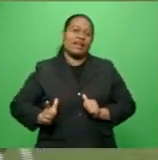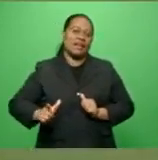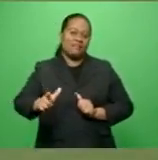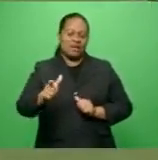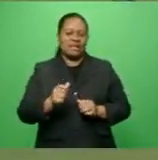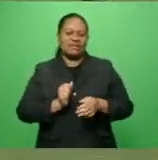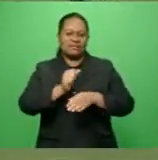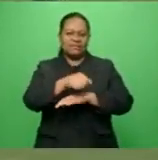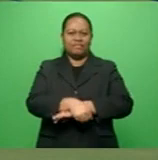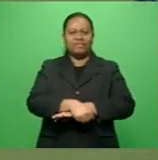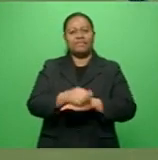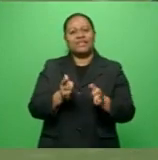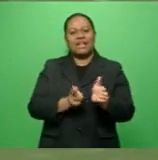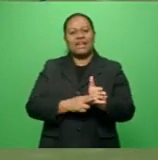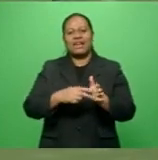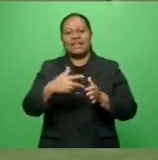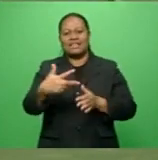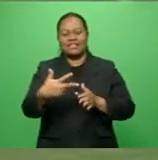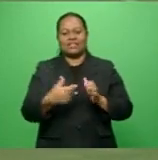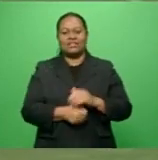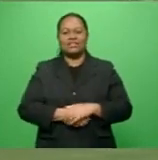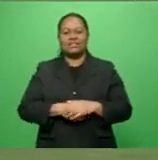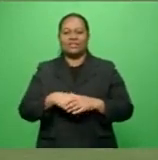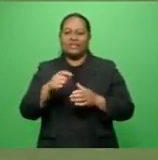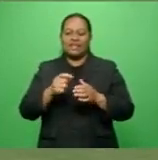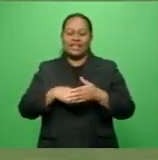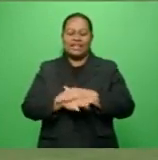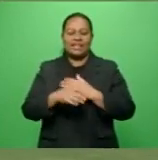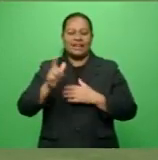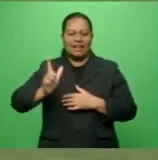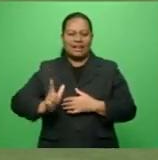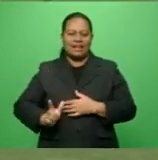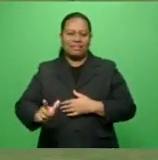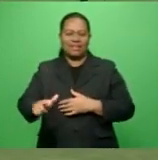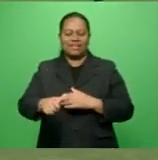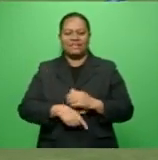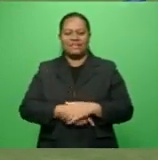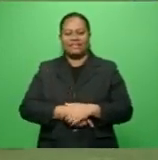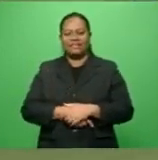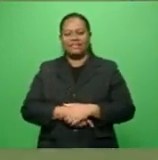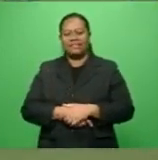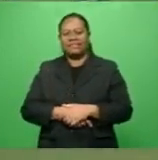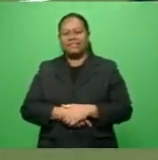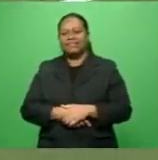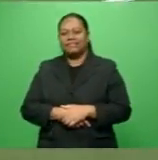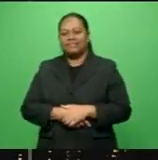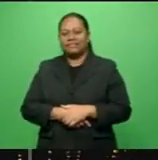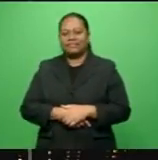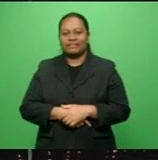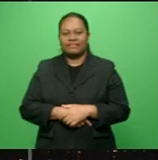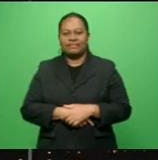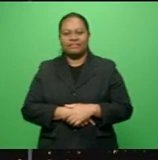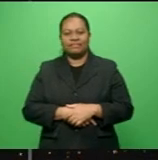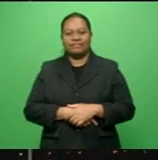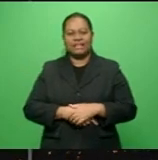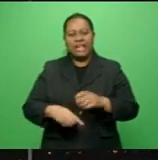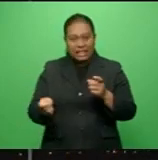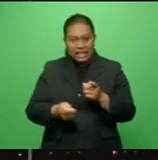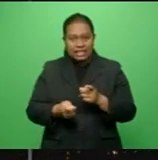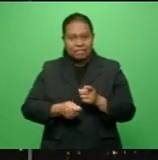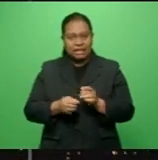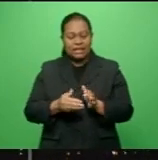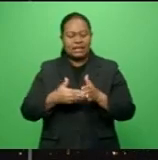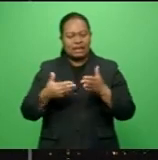AMPS Industries Nasinu 2-0 at Subril Park. Karolaini Tavi, FBC Sports. Discipline will be an